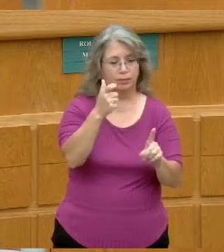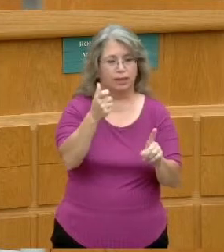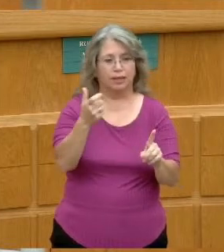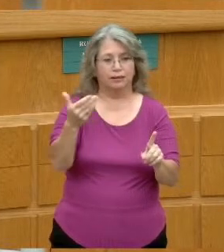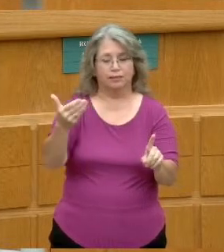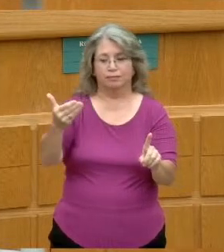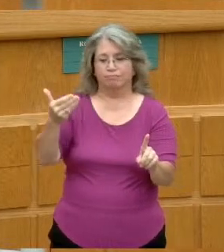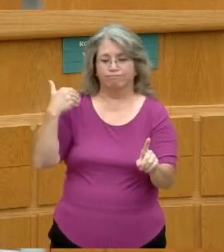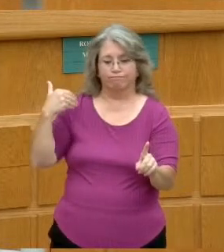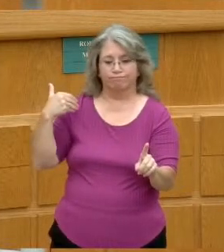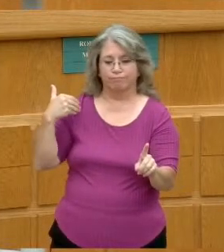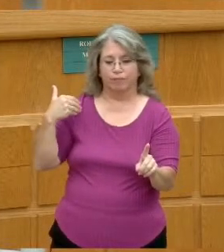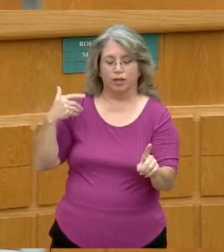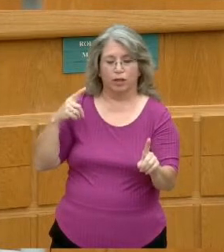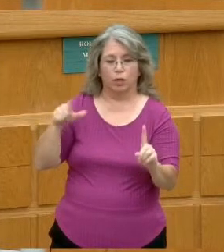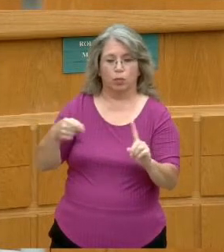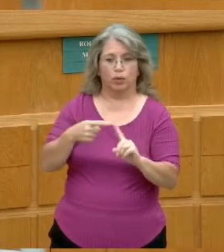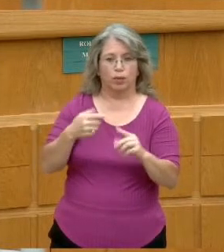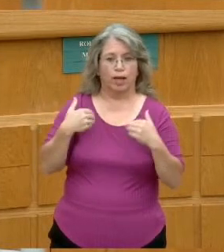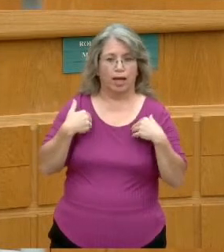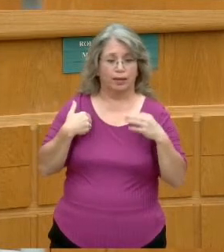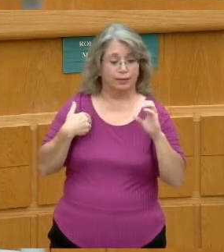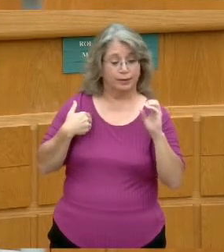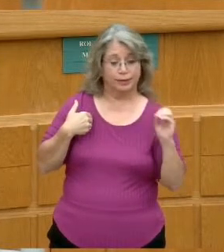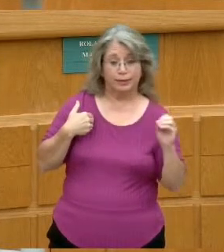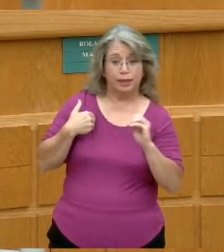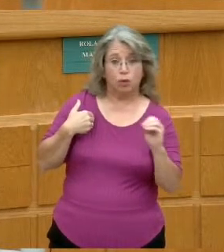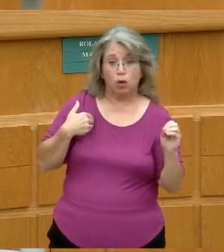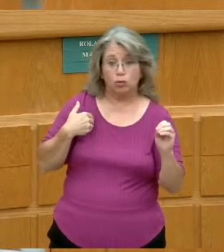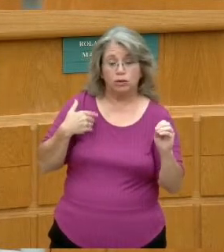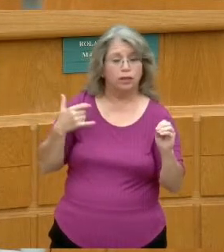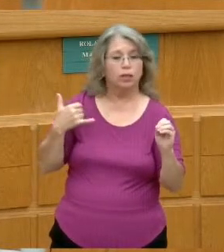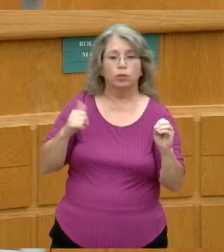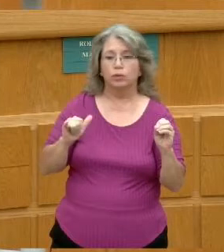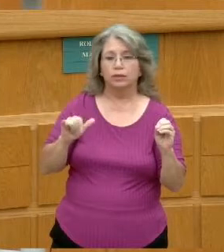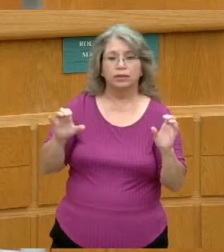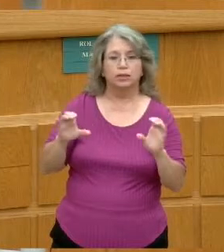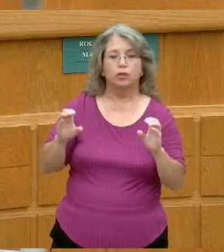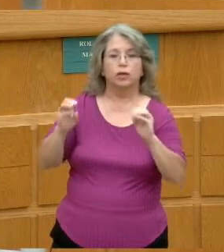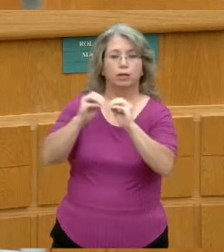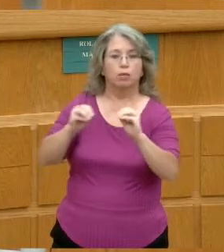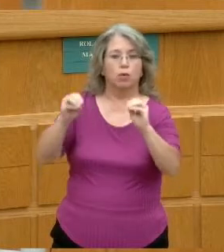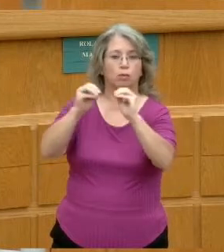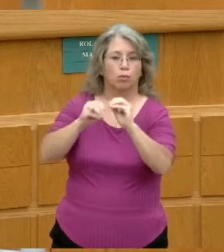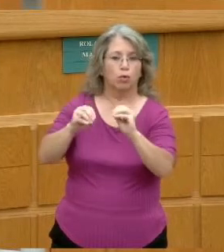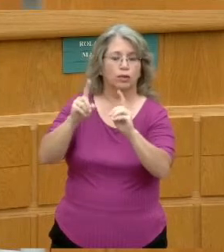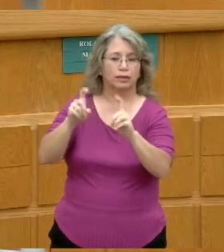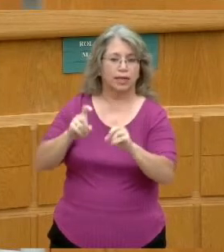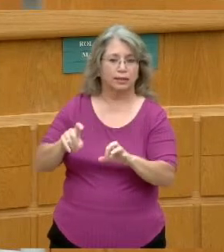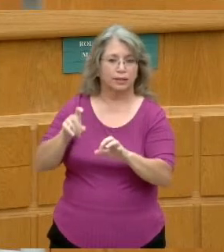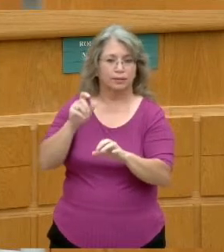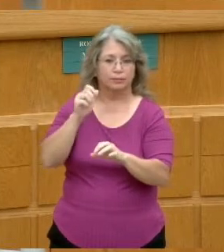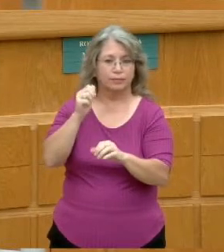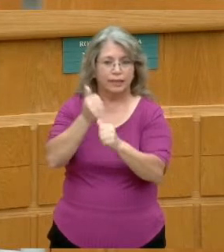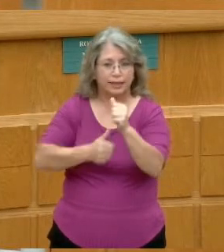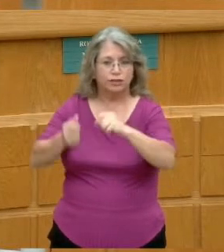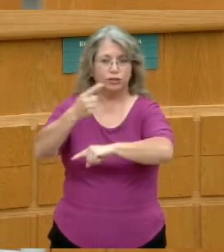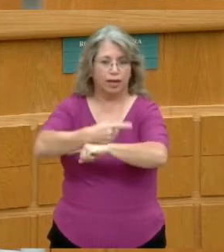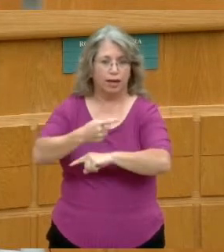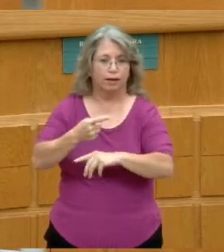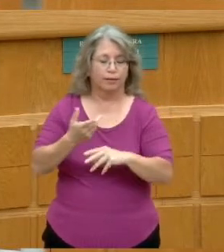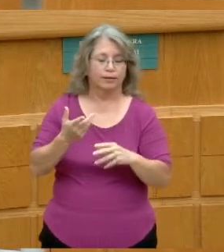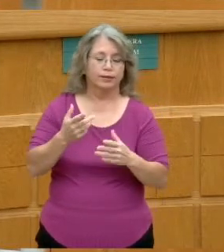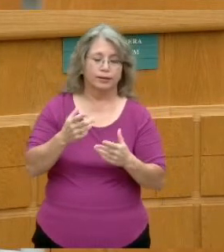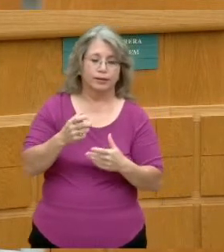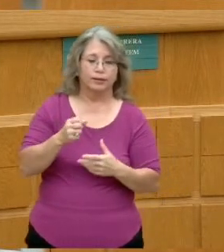we had low cases, like zeros, we were still doing more testing day over day and week over week. So